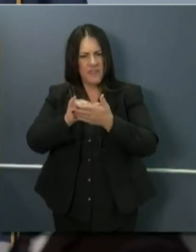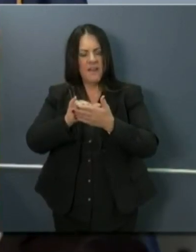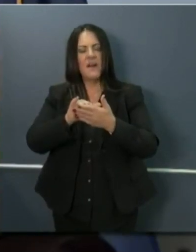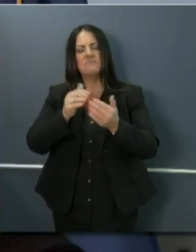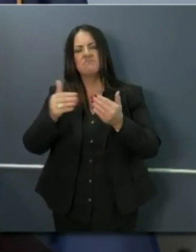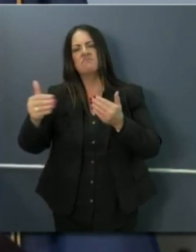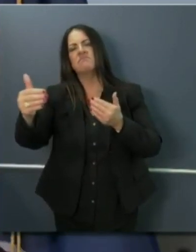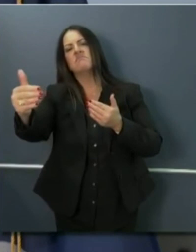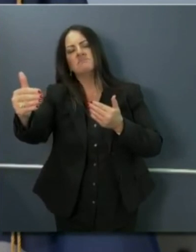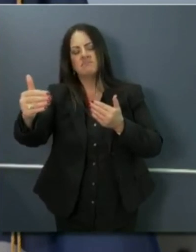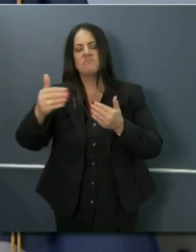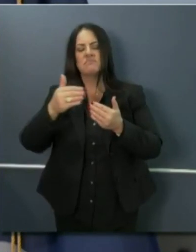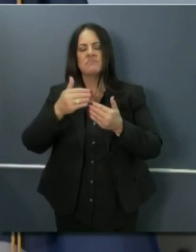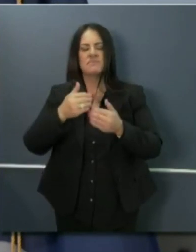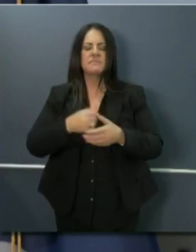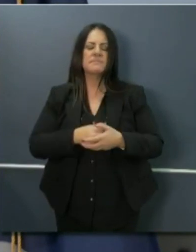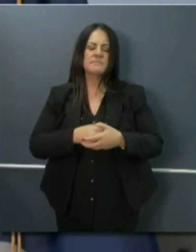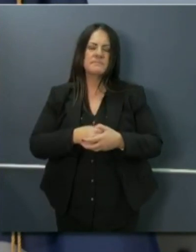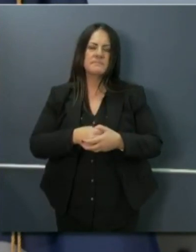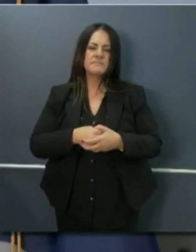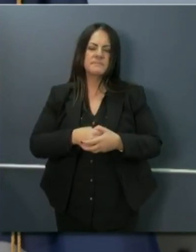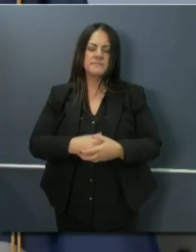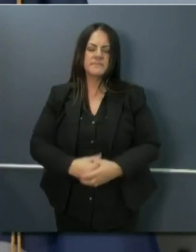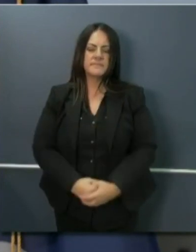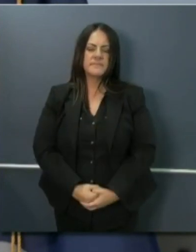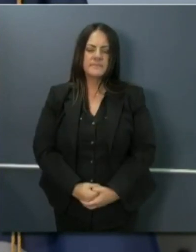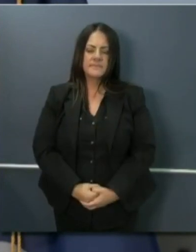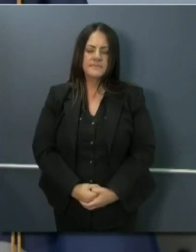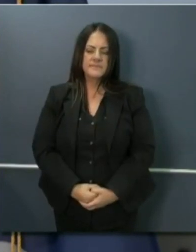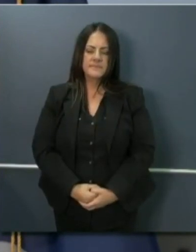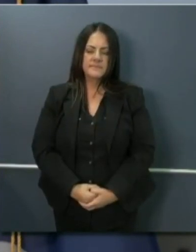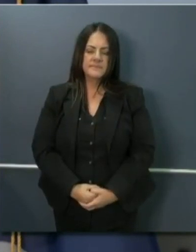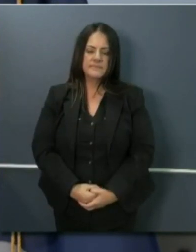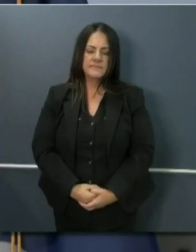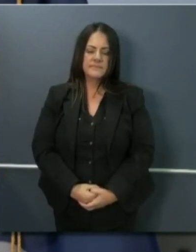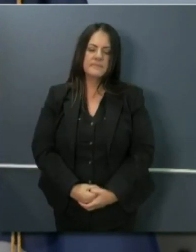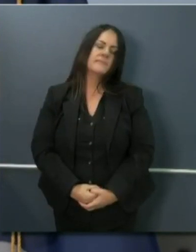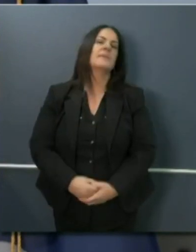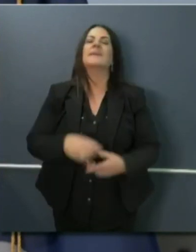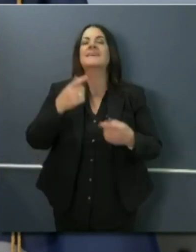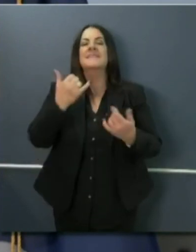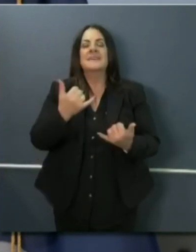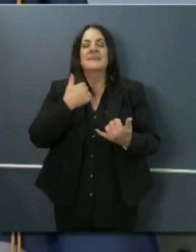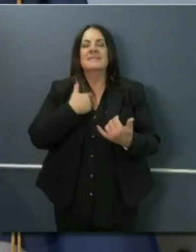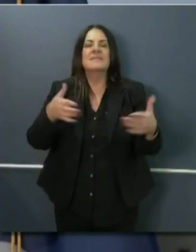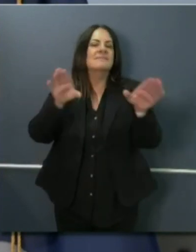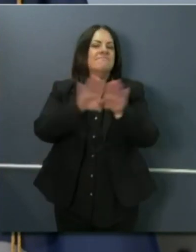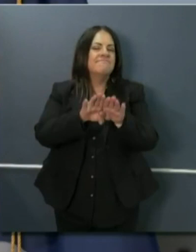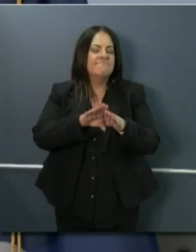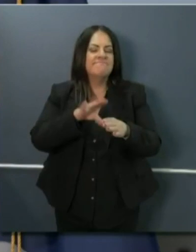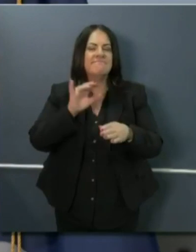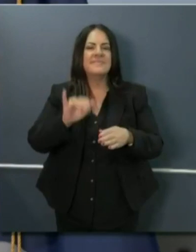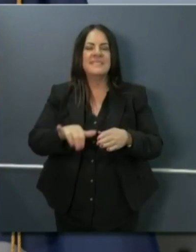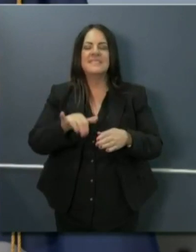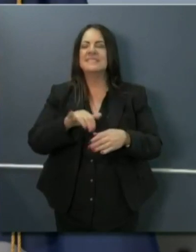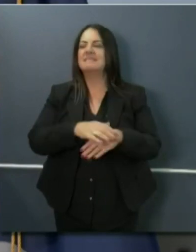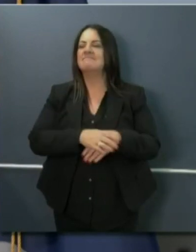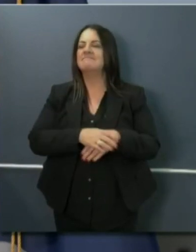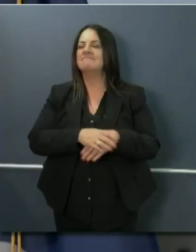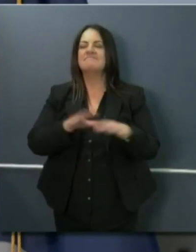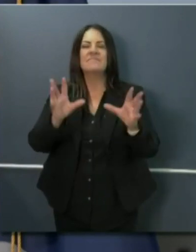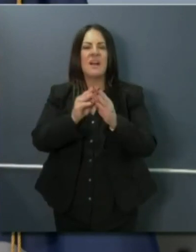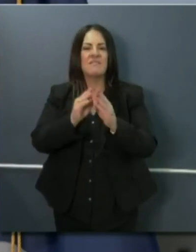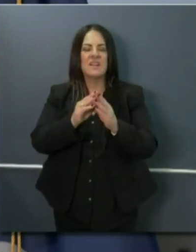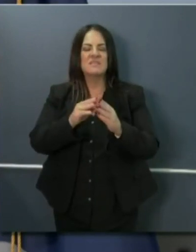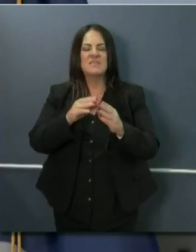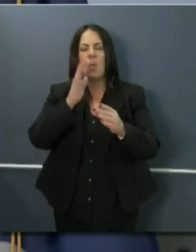Thank you. So that concludes this conversation. Look forward to many more in the next couple of days. Let me